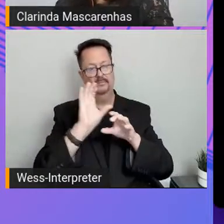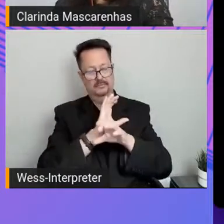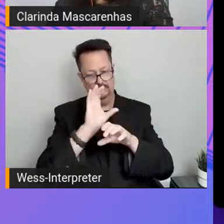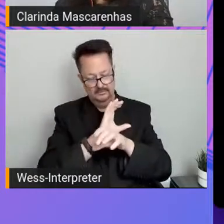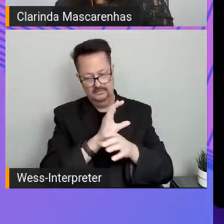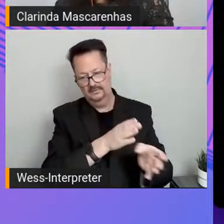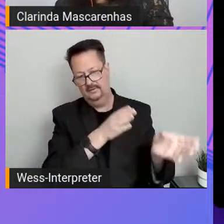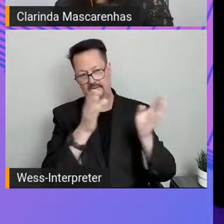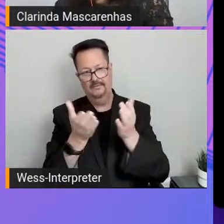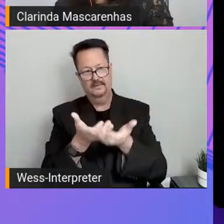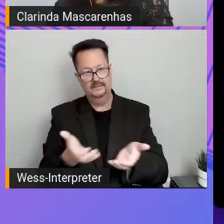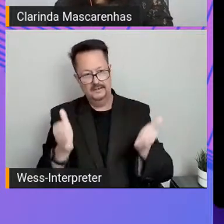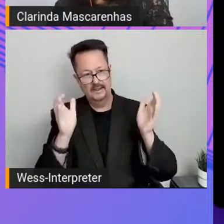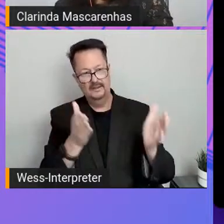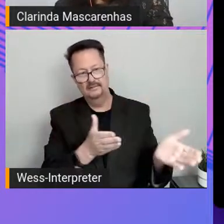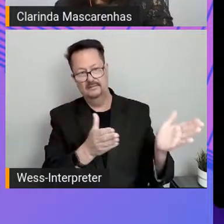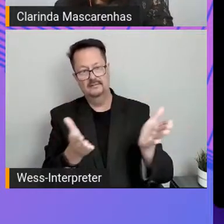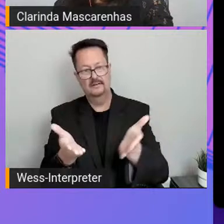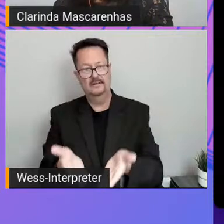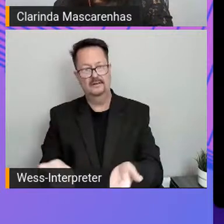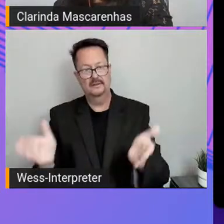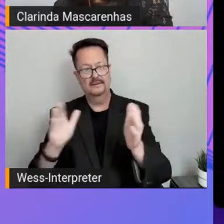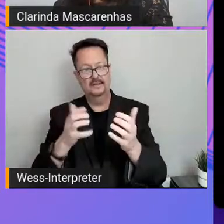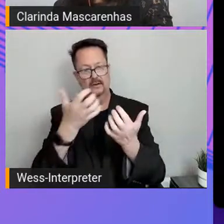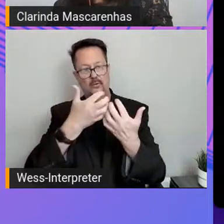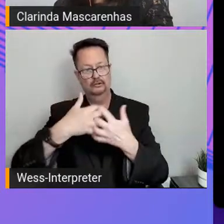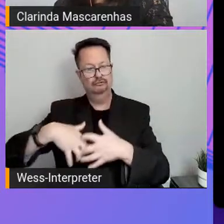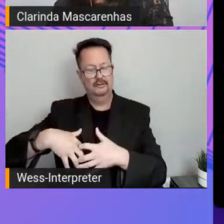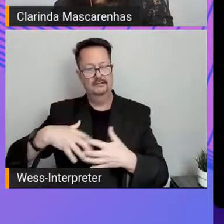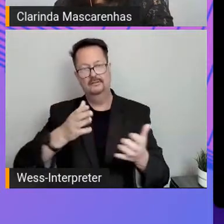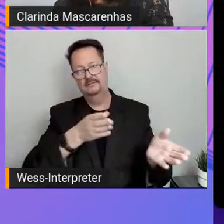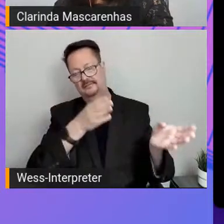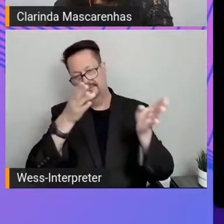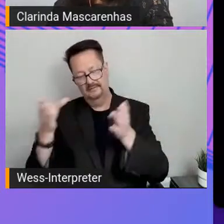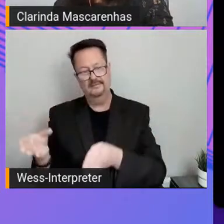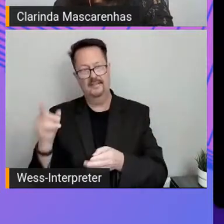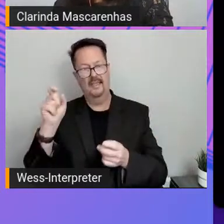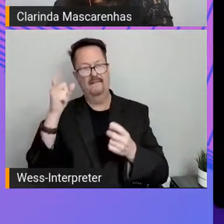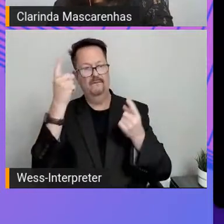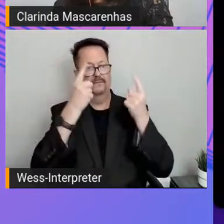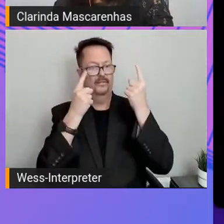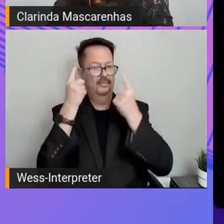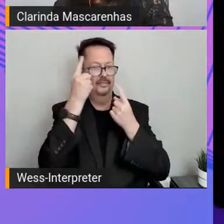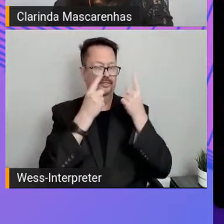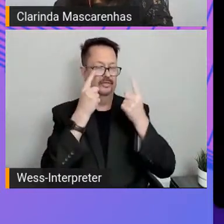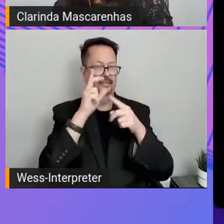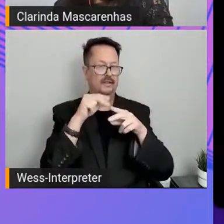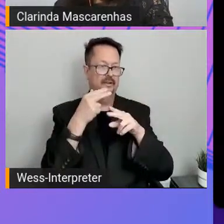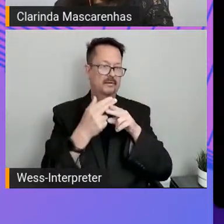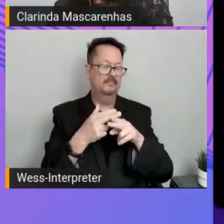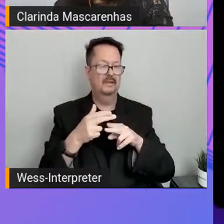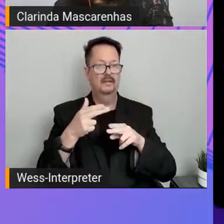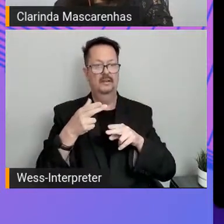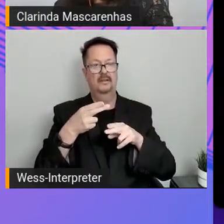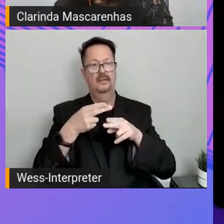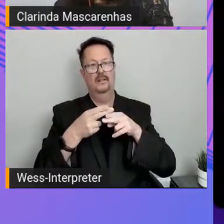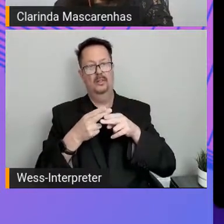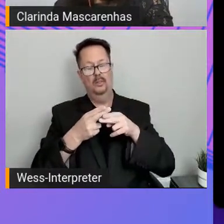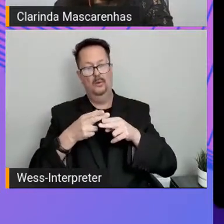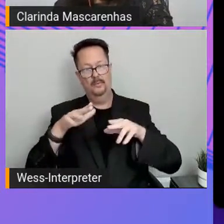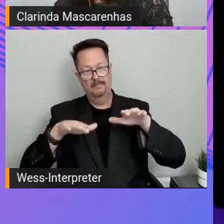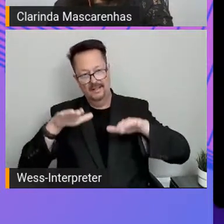got to focus on a container orchestrator. Then they got to think about load balancing, and then